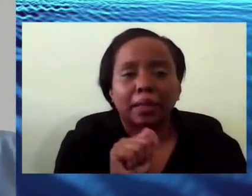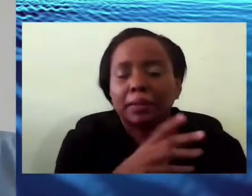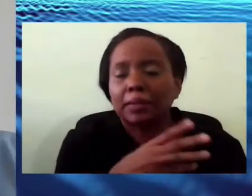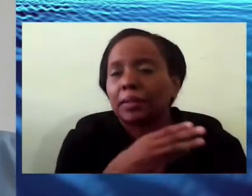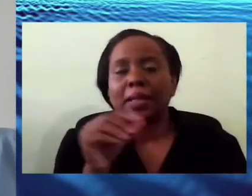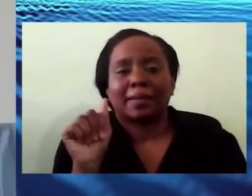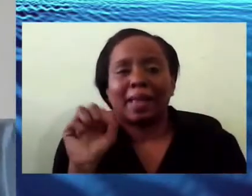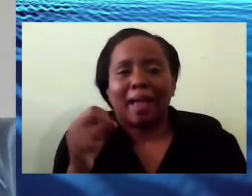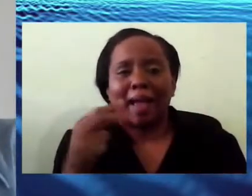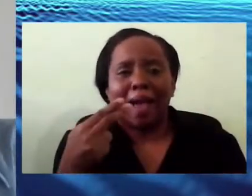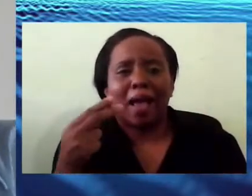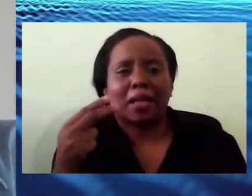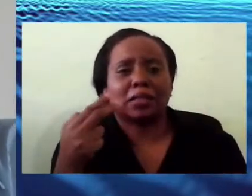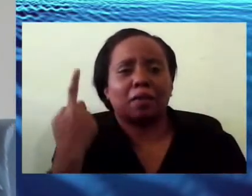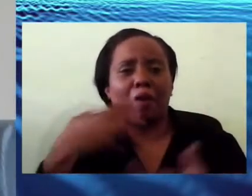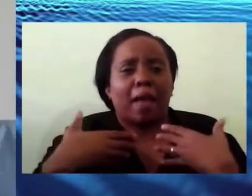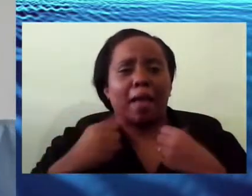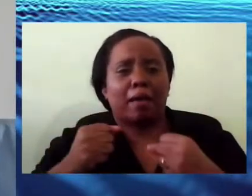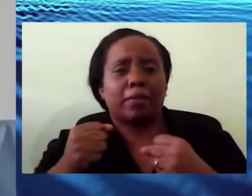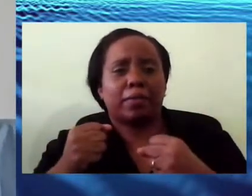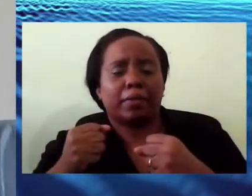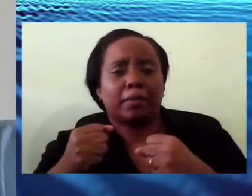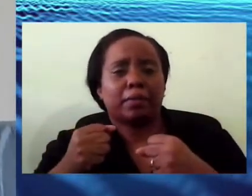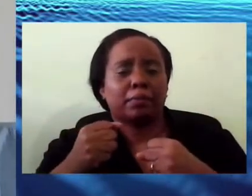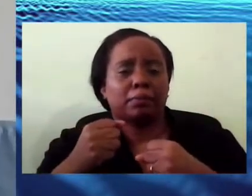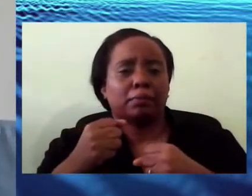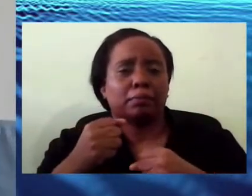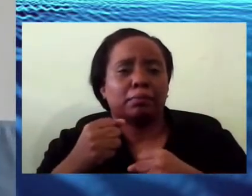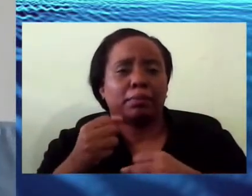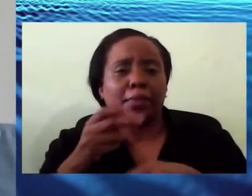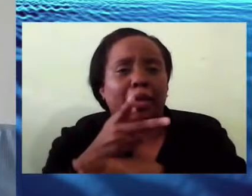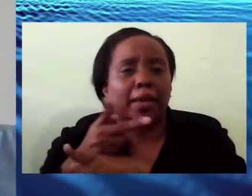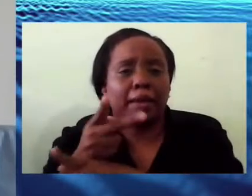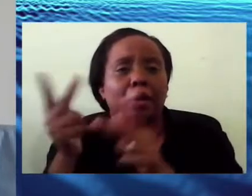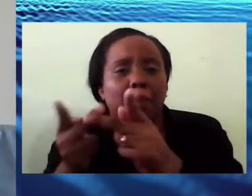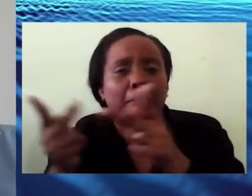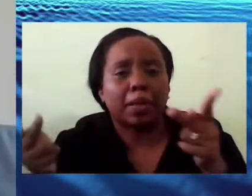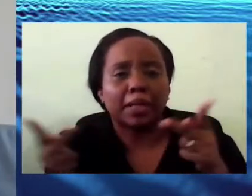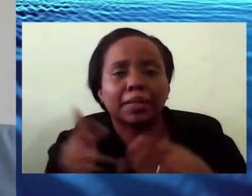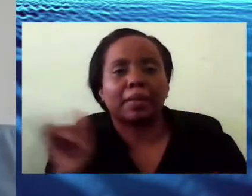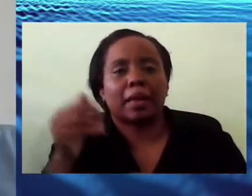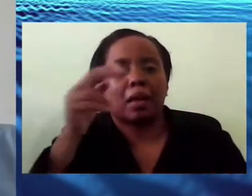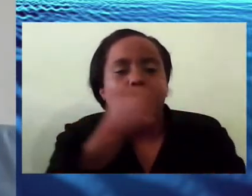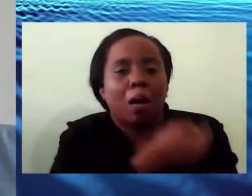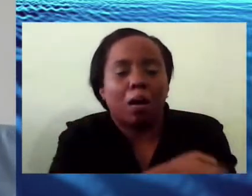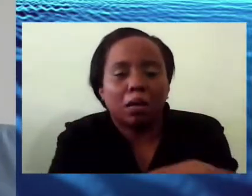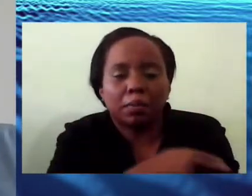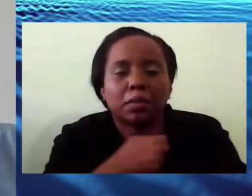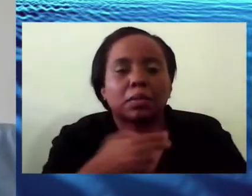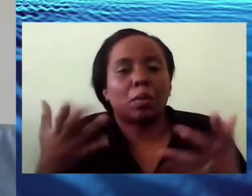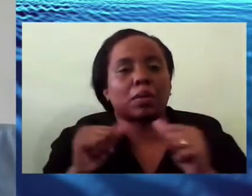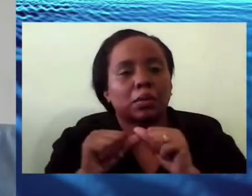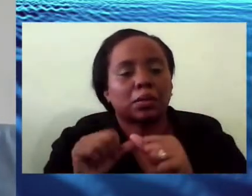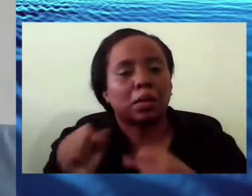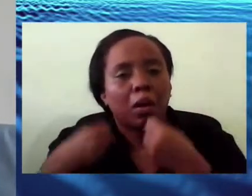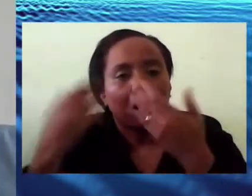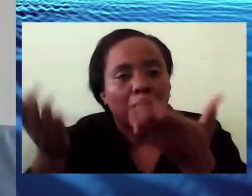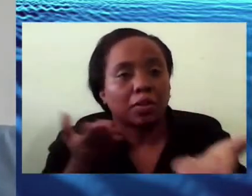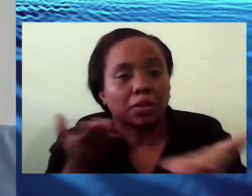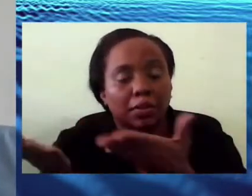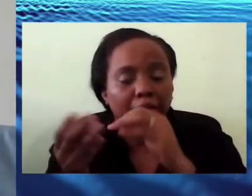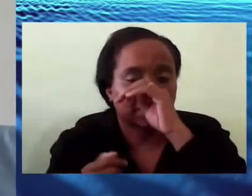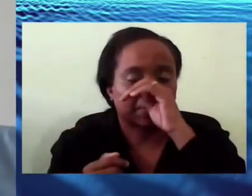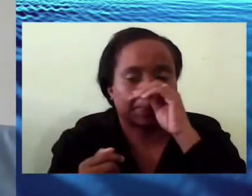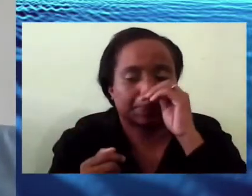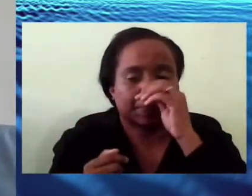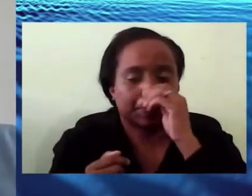facilities and trying to get those facilities open so that we could continue offering the service that we have to offer. So between that, to be